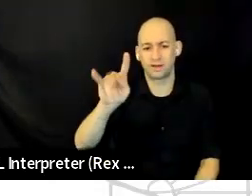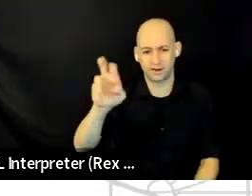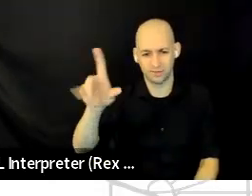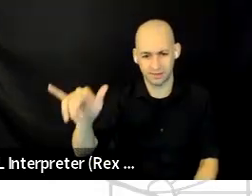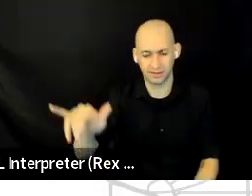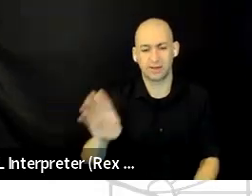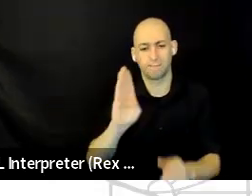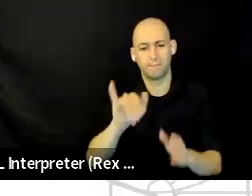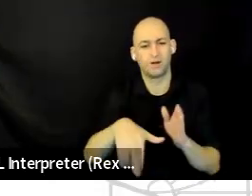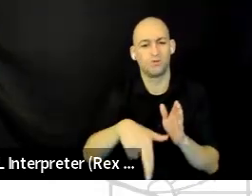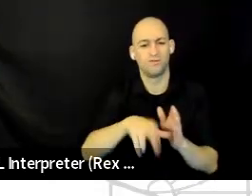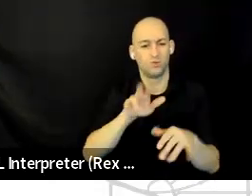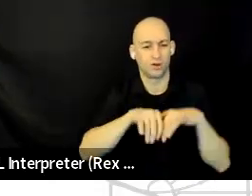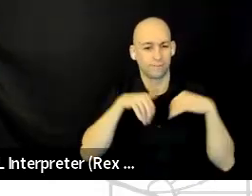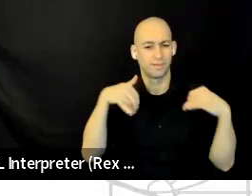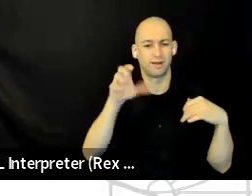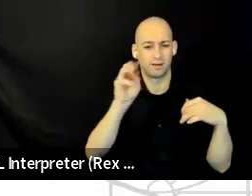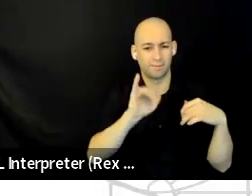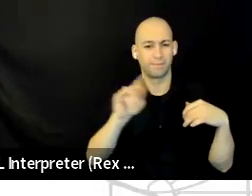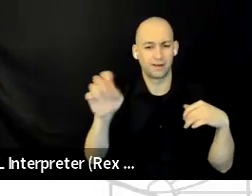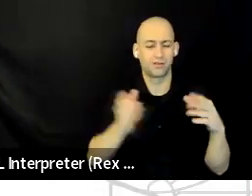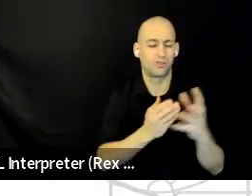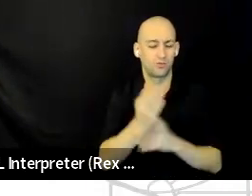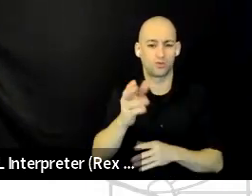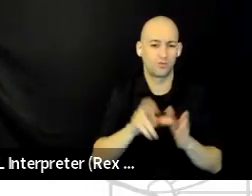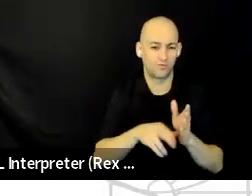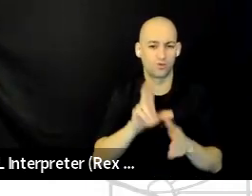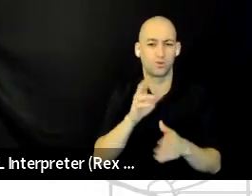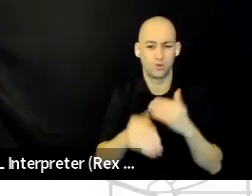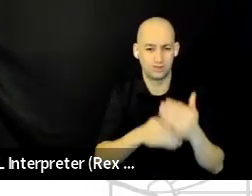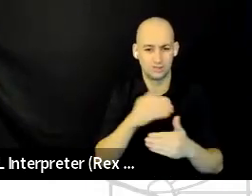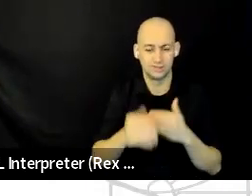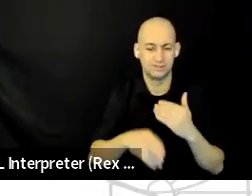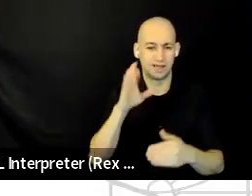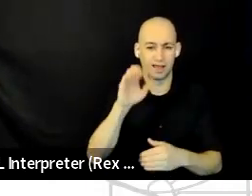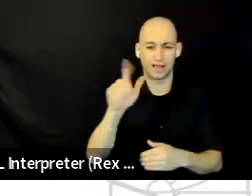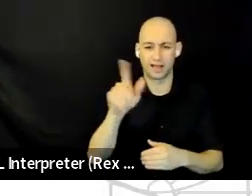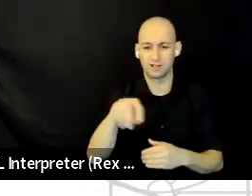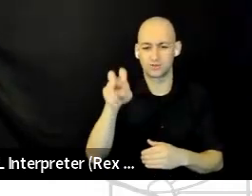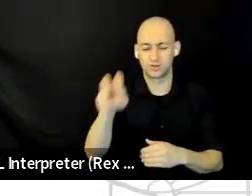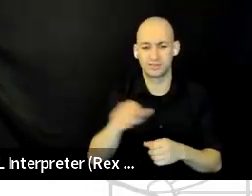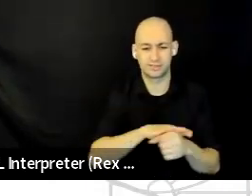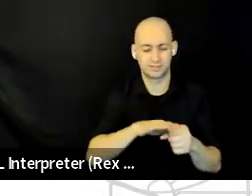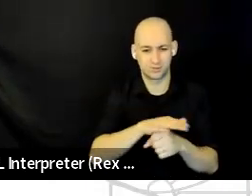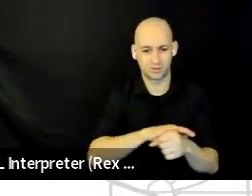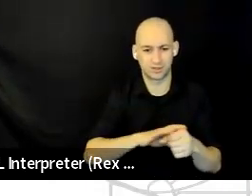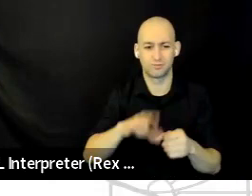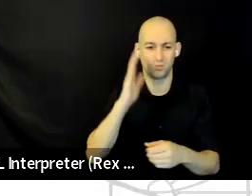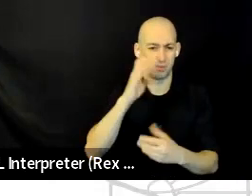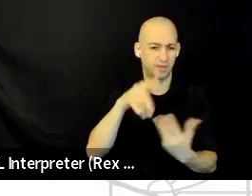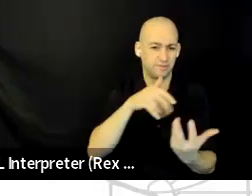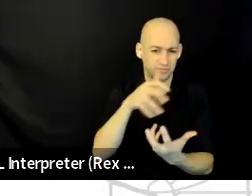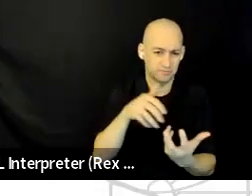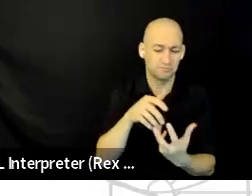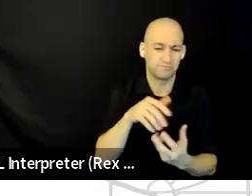review committee. Throughout the process, Caltrans districts and local partners will be engaged in the scoring process and receive